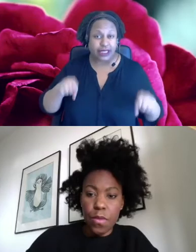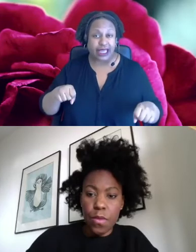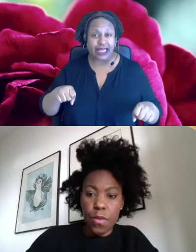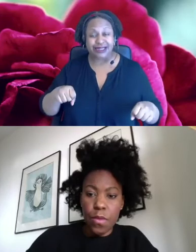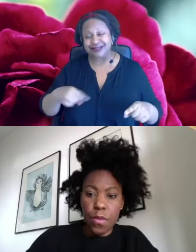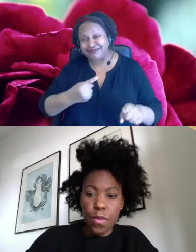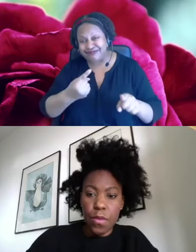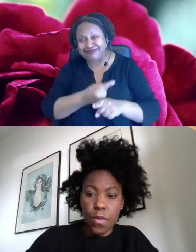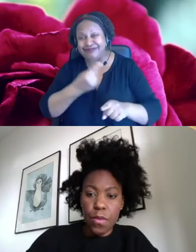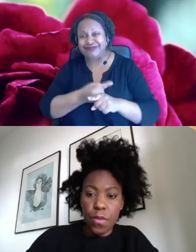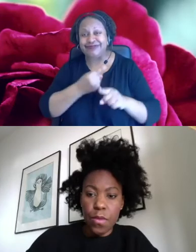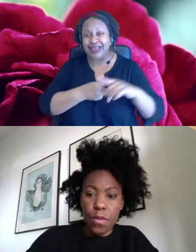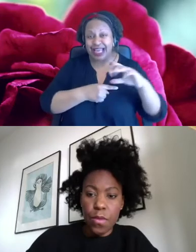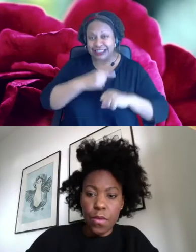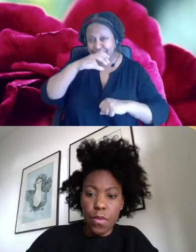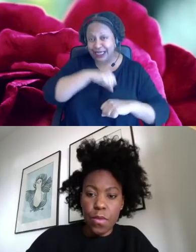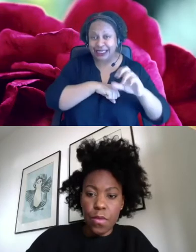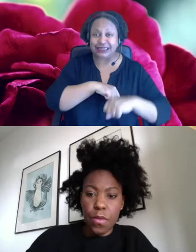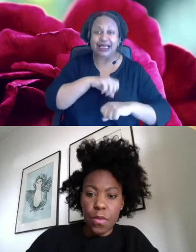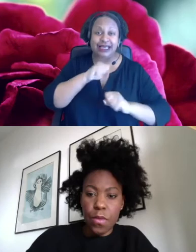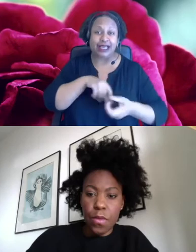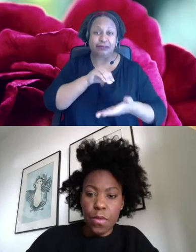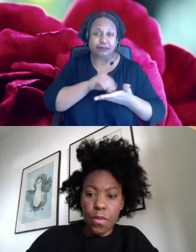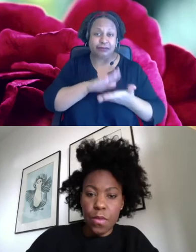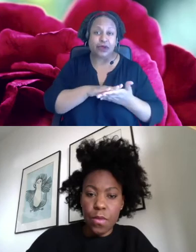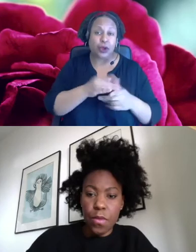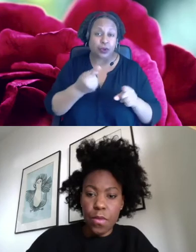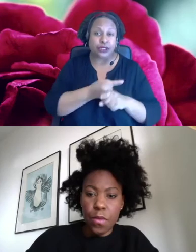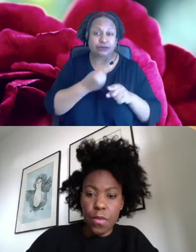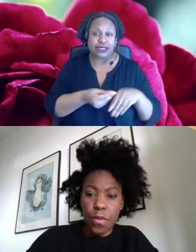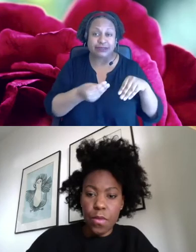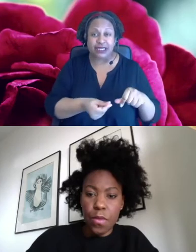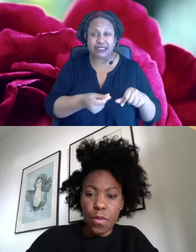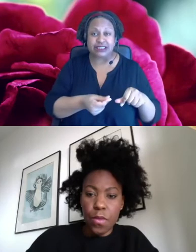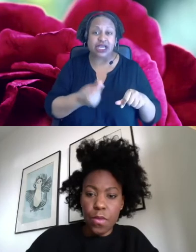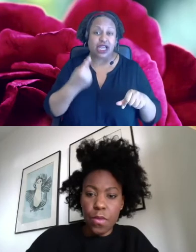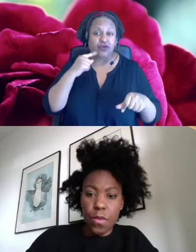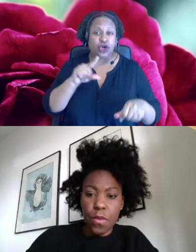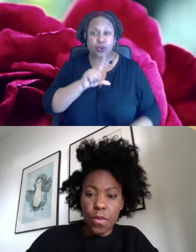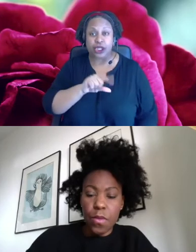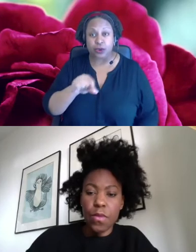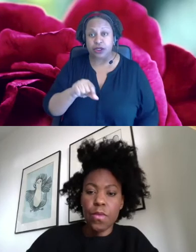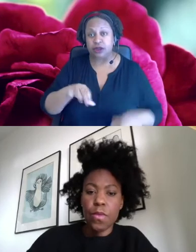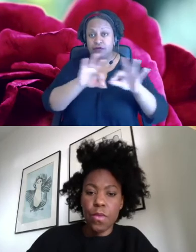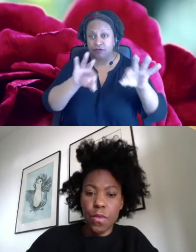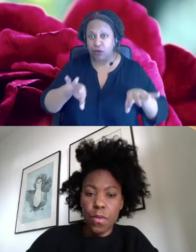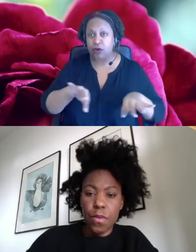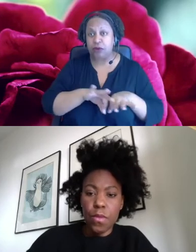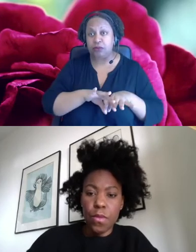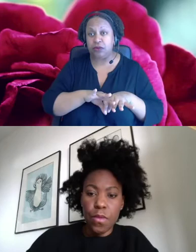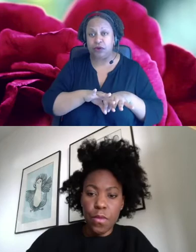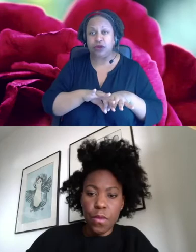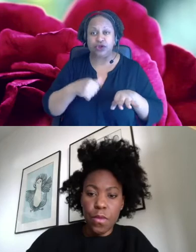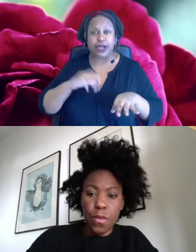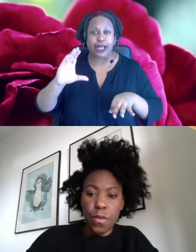are, you can claim that as reasonable expenses on your 2020 return to, to